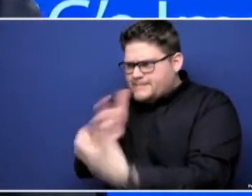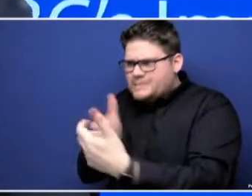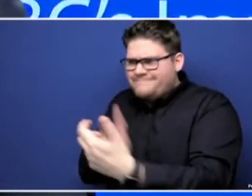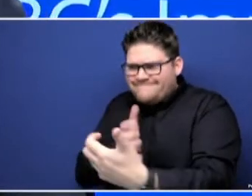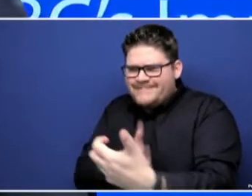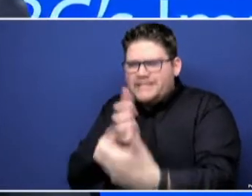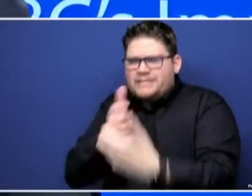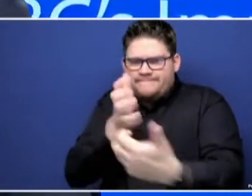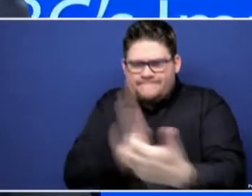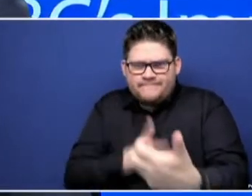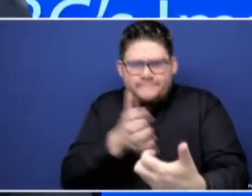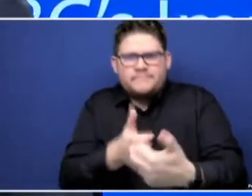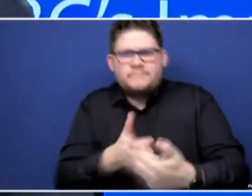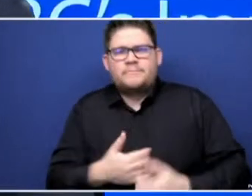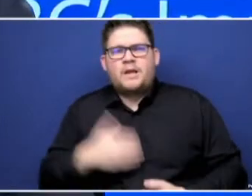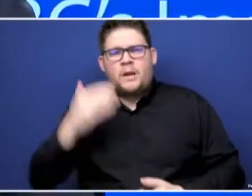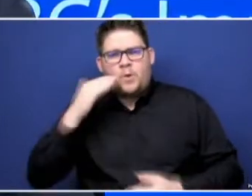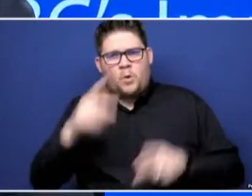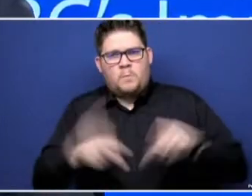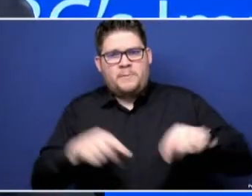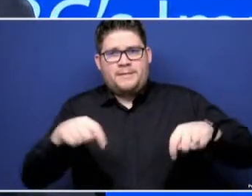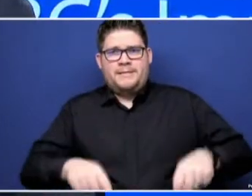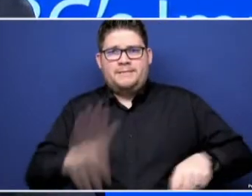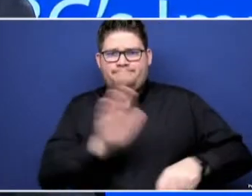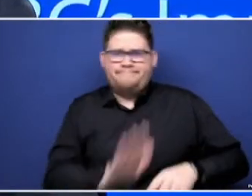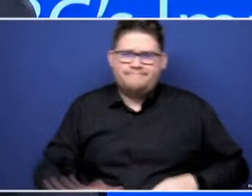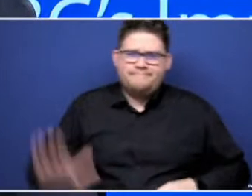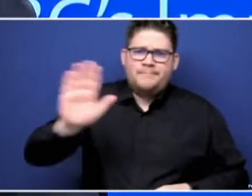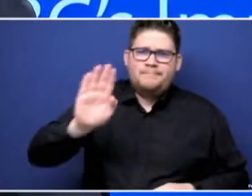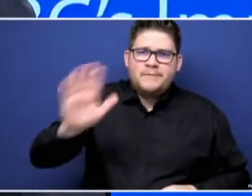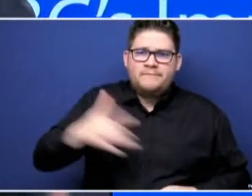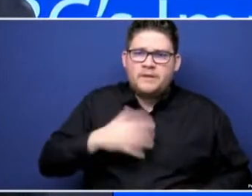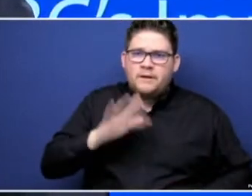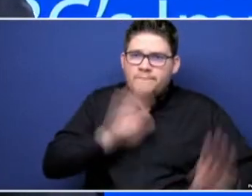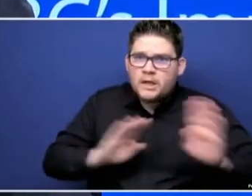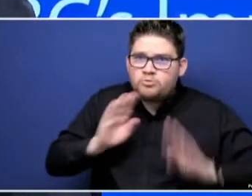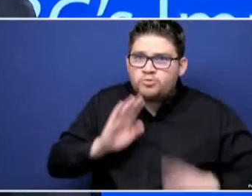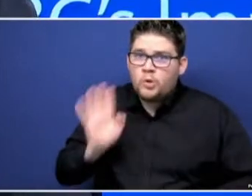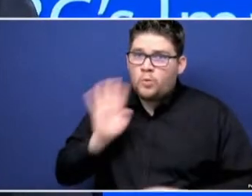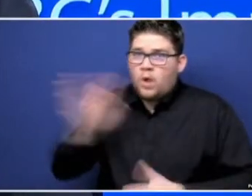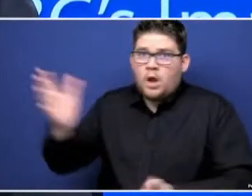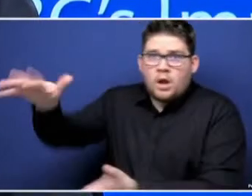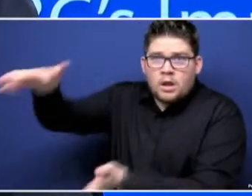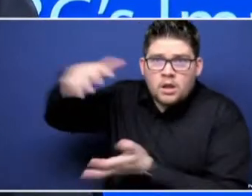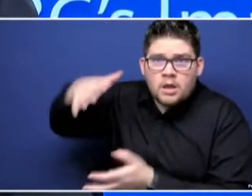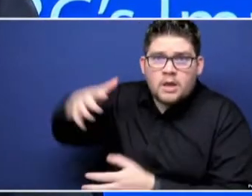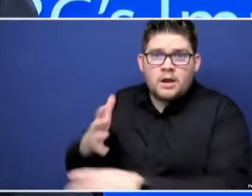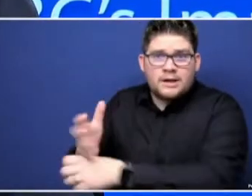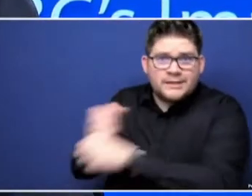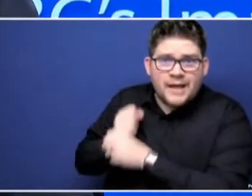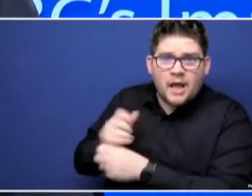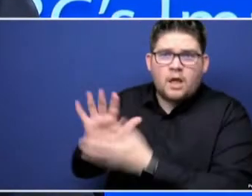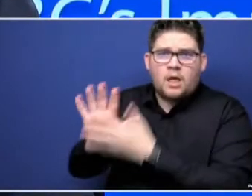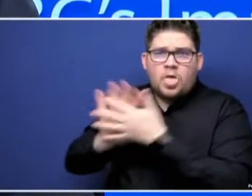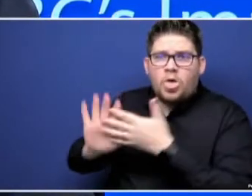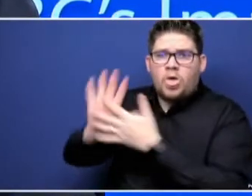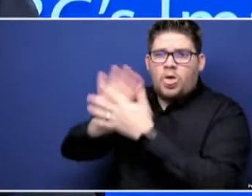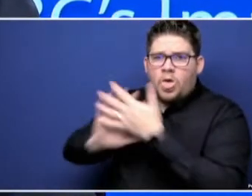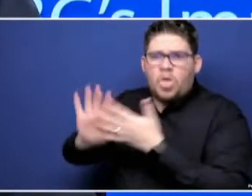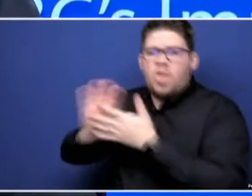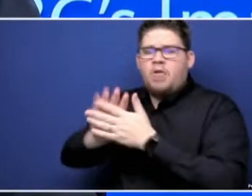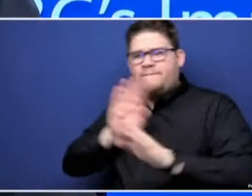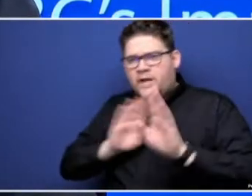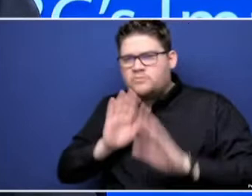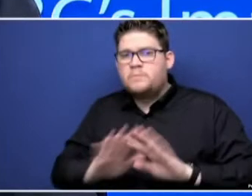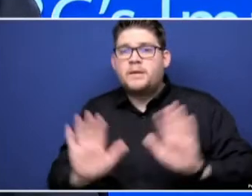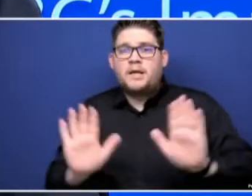Well, I think Dr. Ballem just discussed that, that obviously we have a good inventory through health and through the Ministry of Health